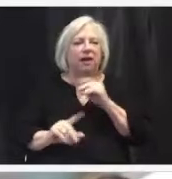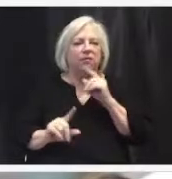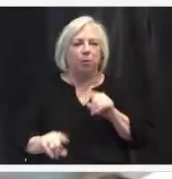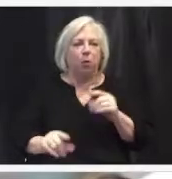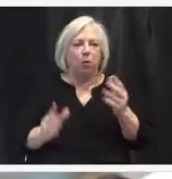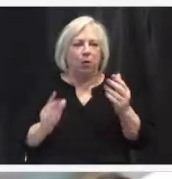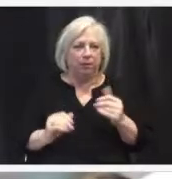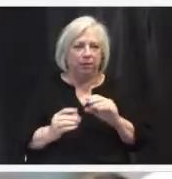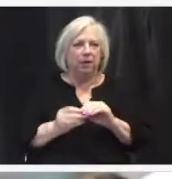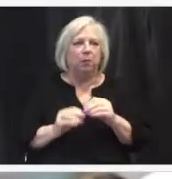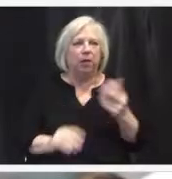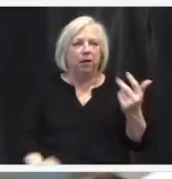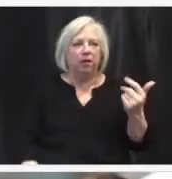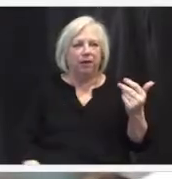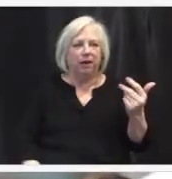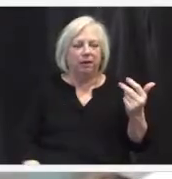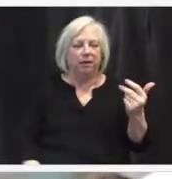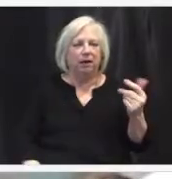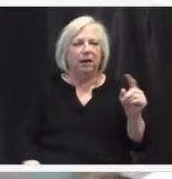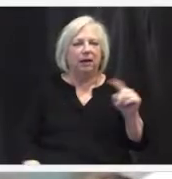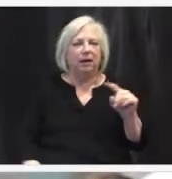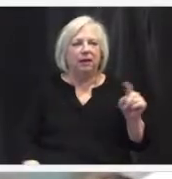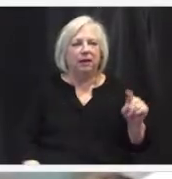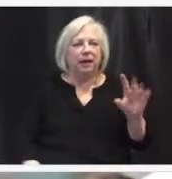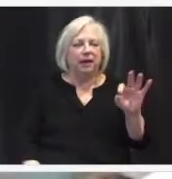Item 13,